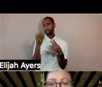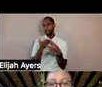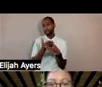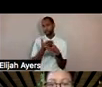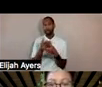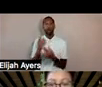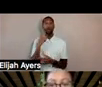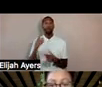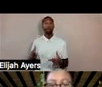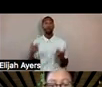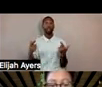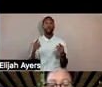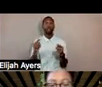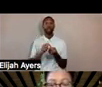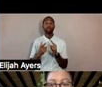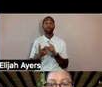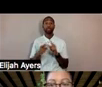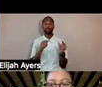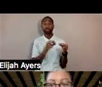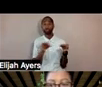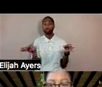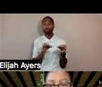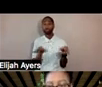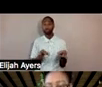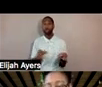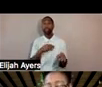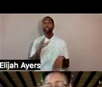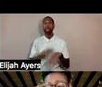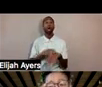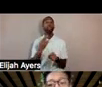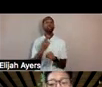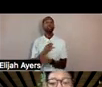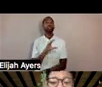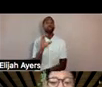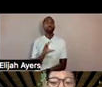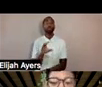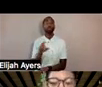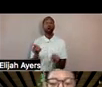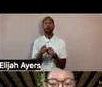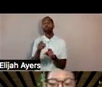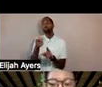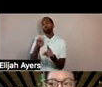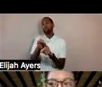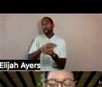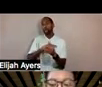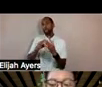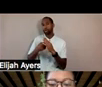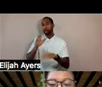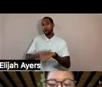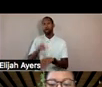For live transcription, this has been turned on via Zoom, and you can also enable it at the bottom of your screen.